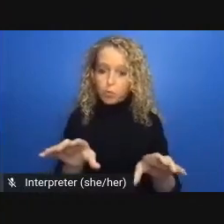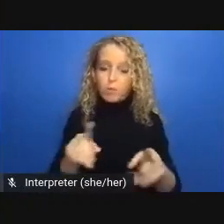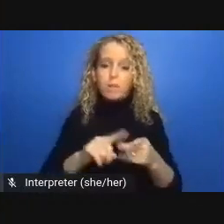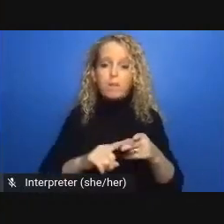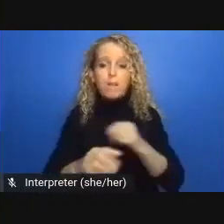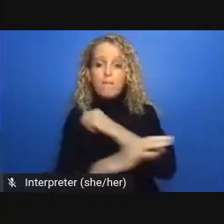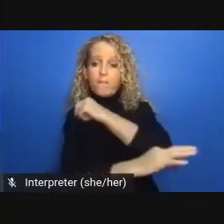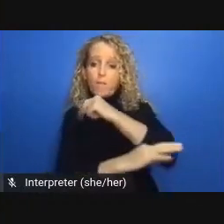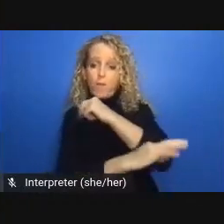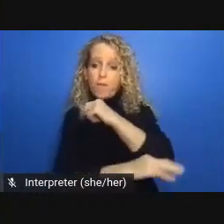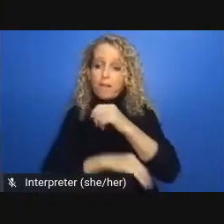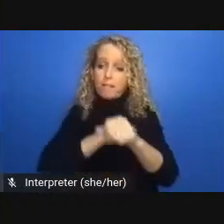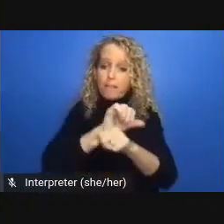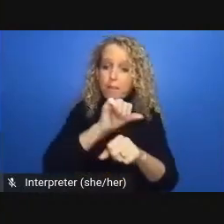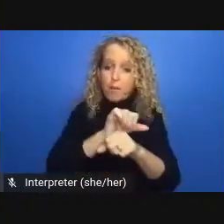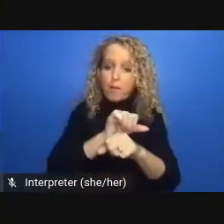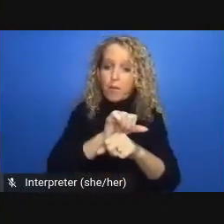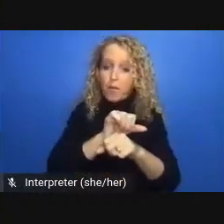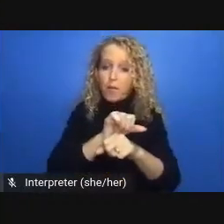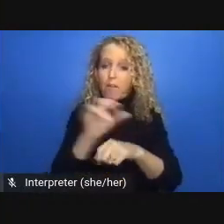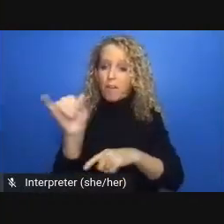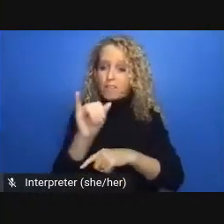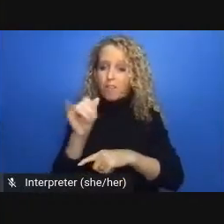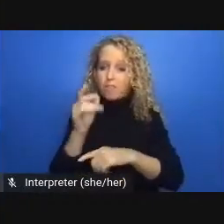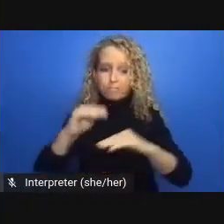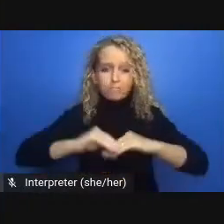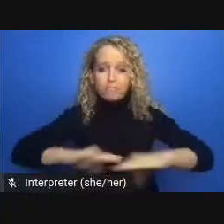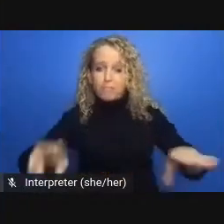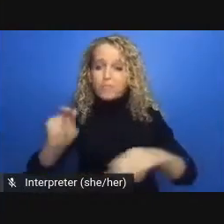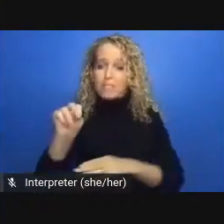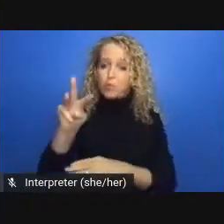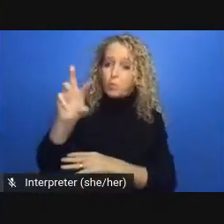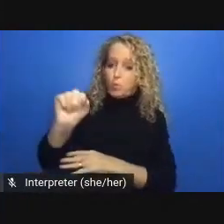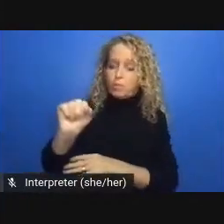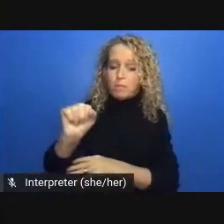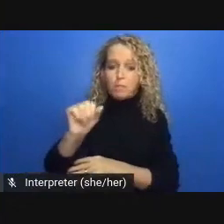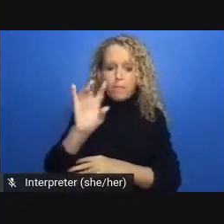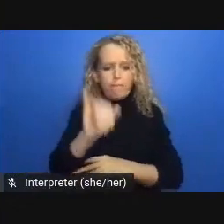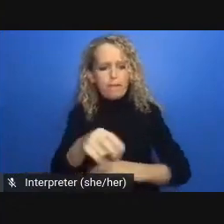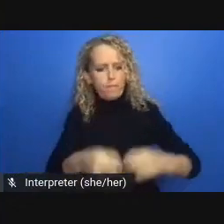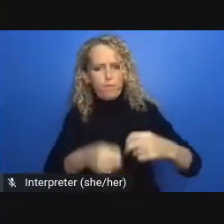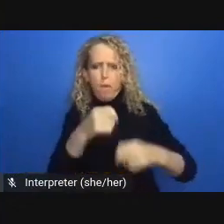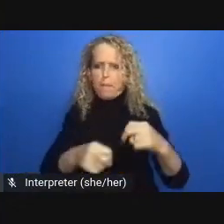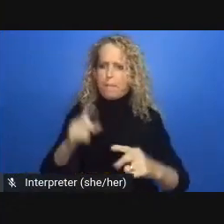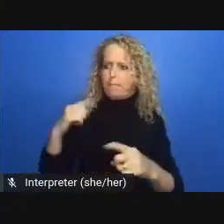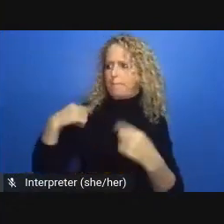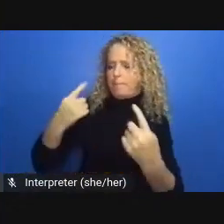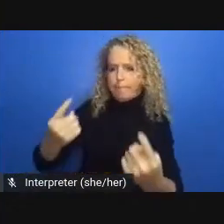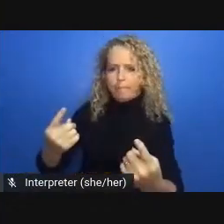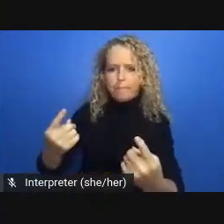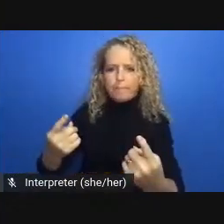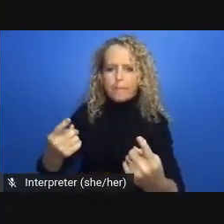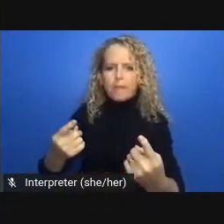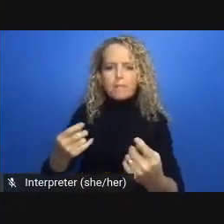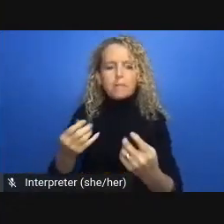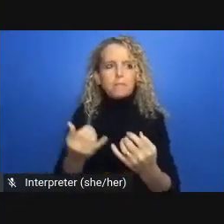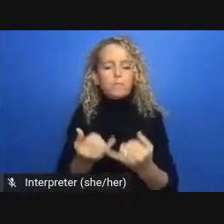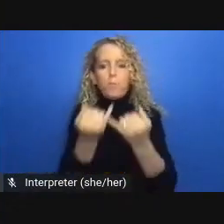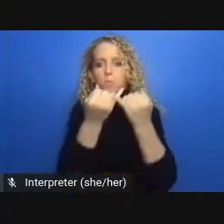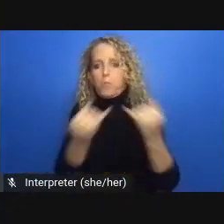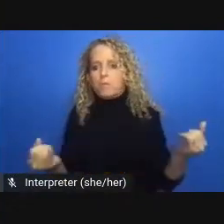the labor issue in this industry has been happening for a long time. And this was just exacerbated by the situation